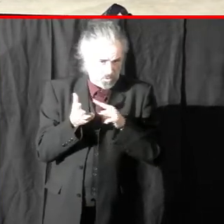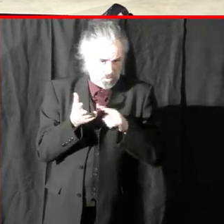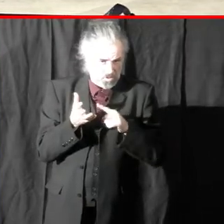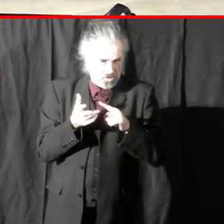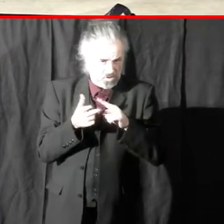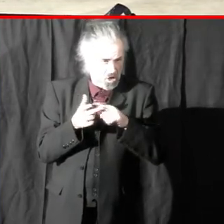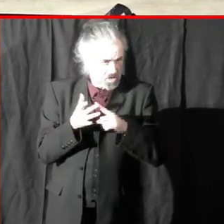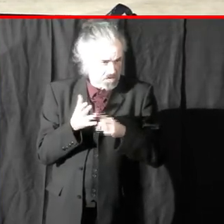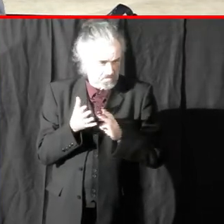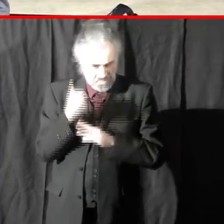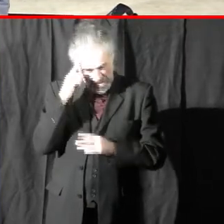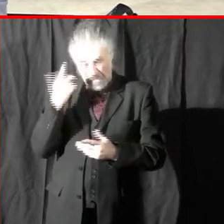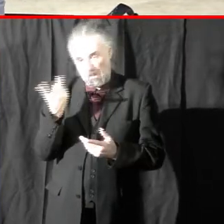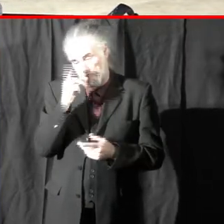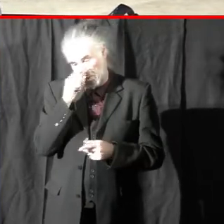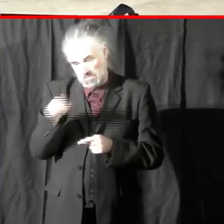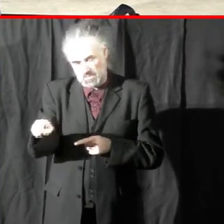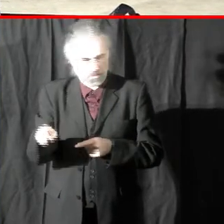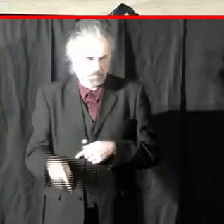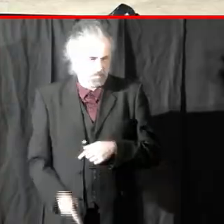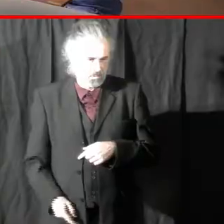there.